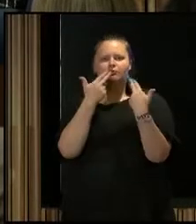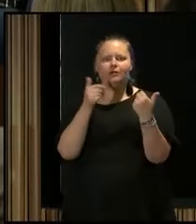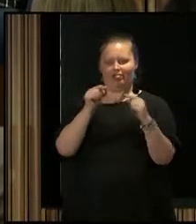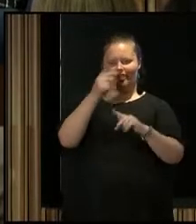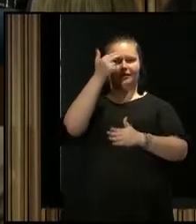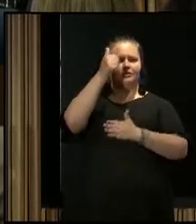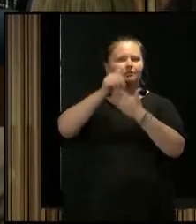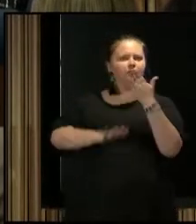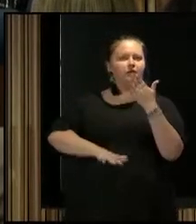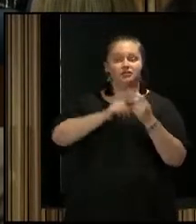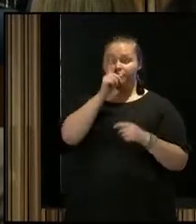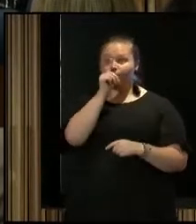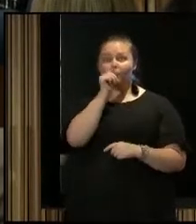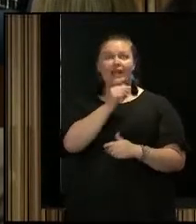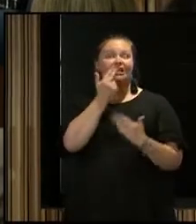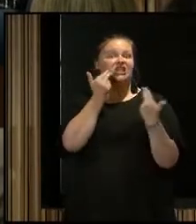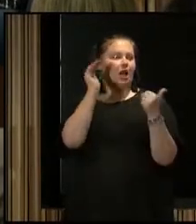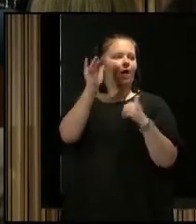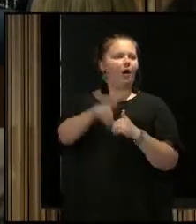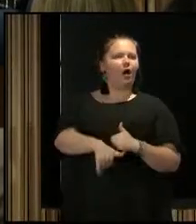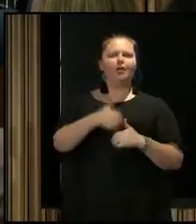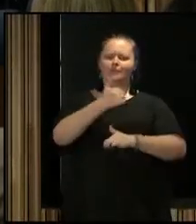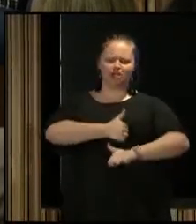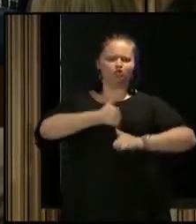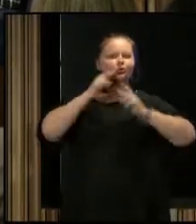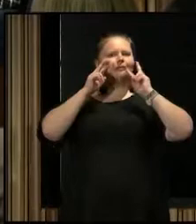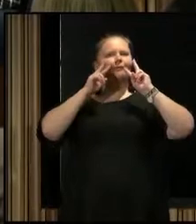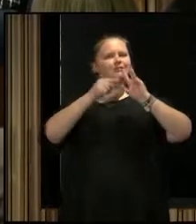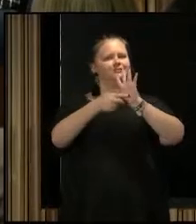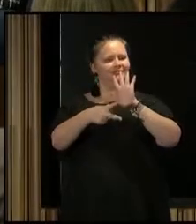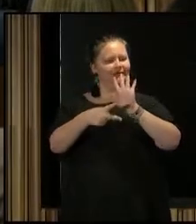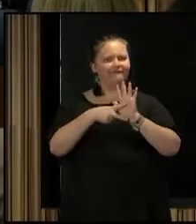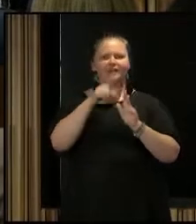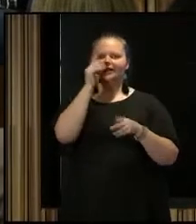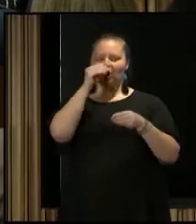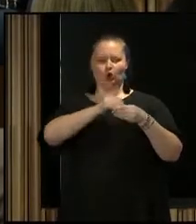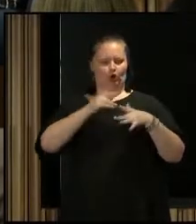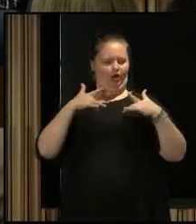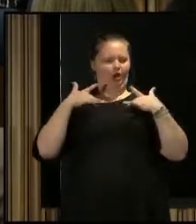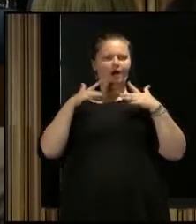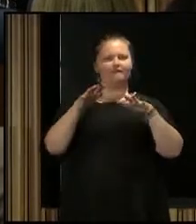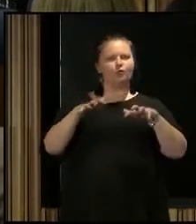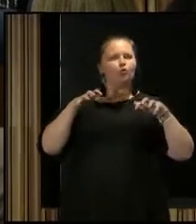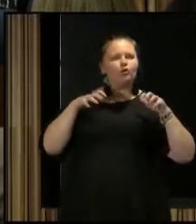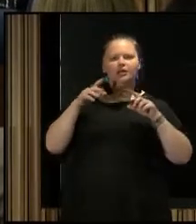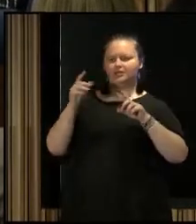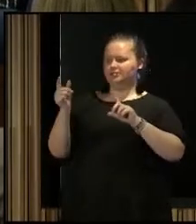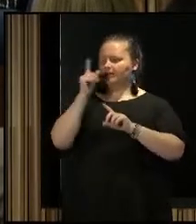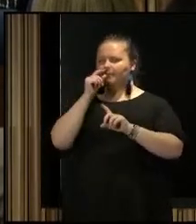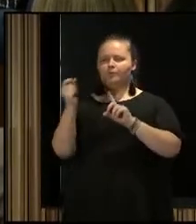out people can sing at home and have a lovely time watching it on the TV. Yeah. We can include a live audience. We can have people send in